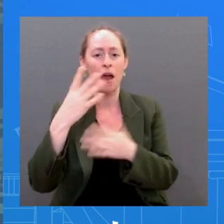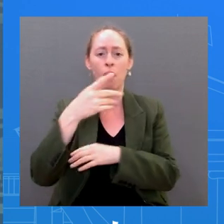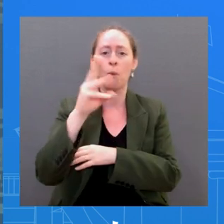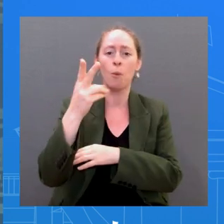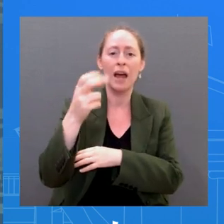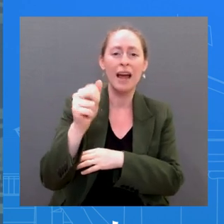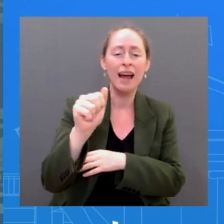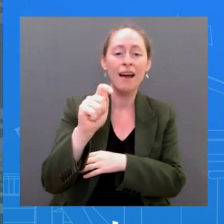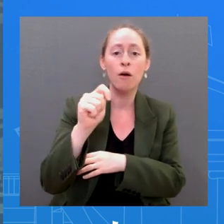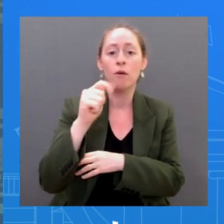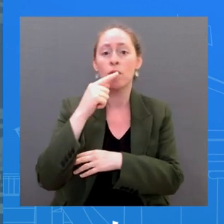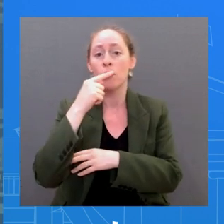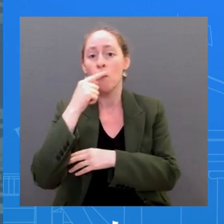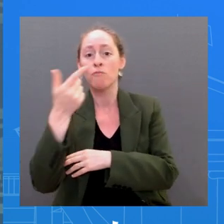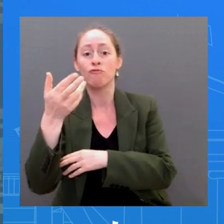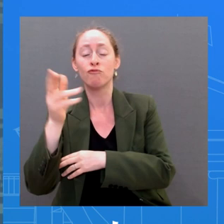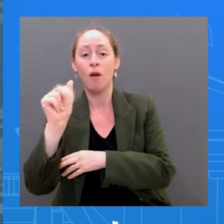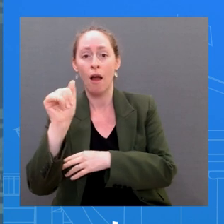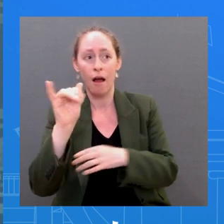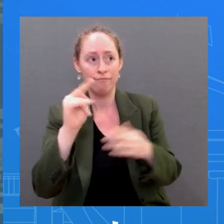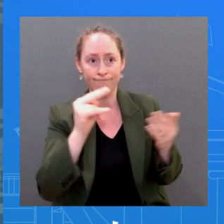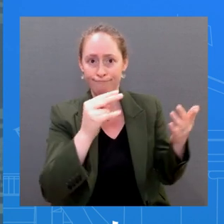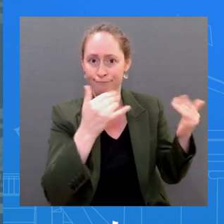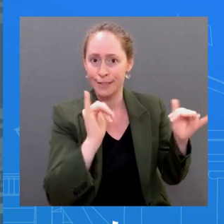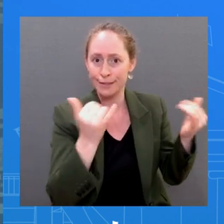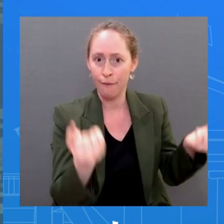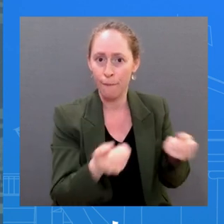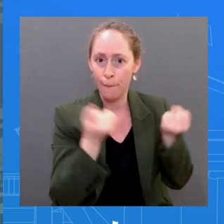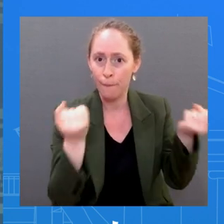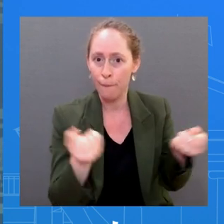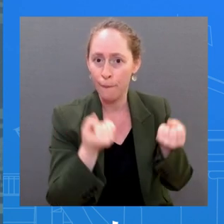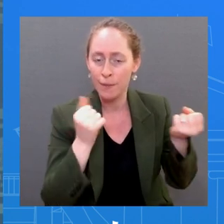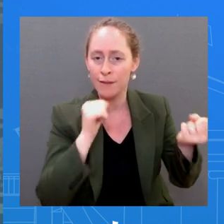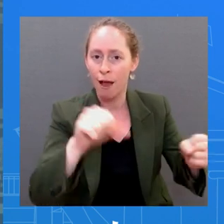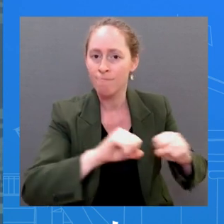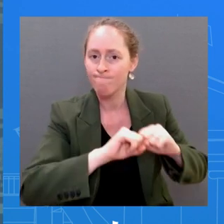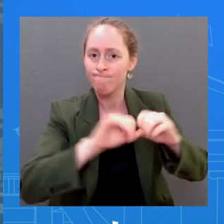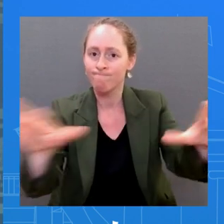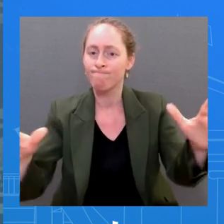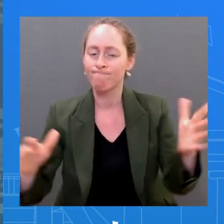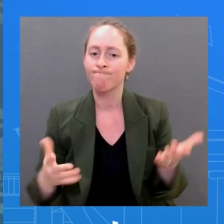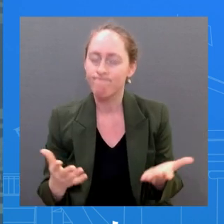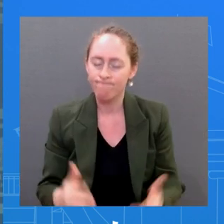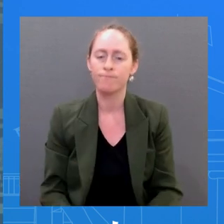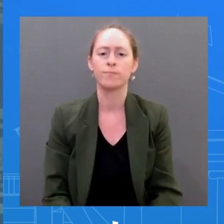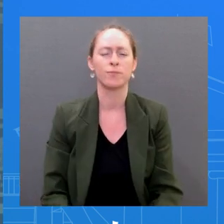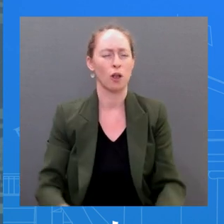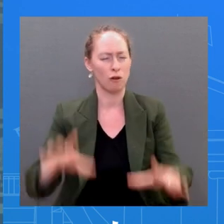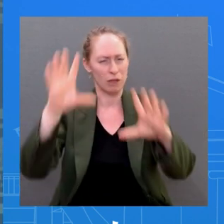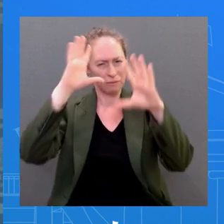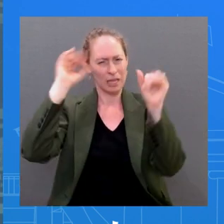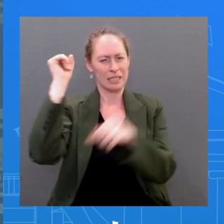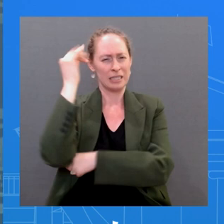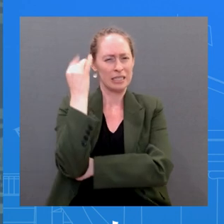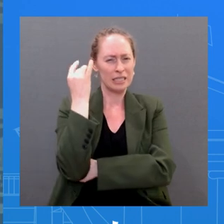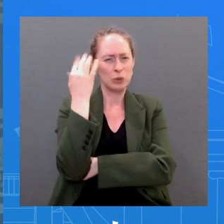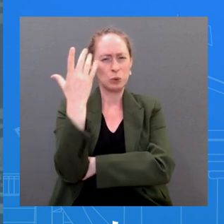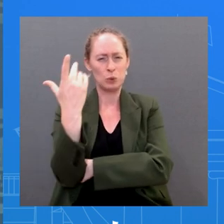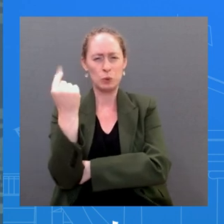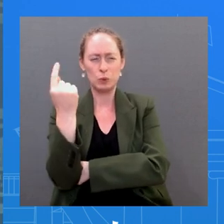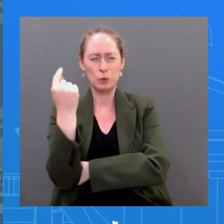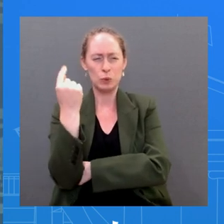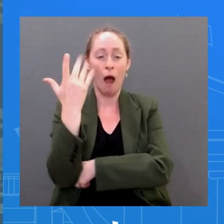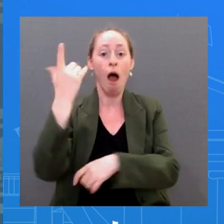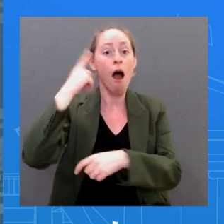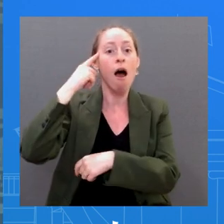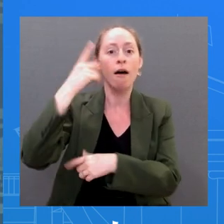he's tapped into the Strategic Petroleum Reserve in a historic way with a million barrels of oil